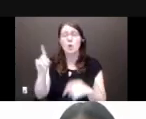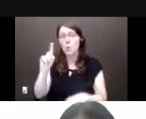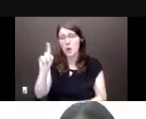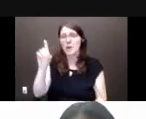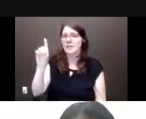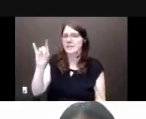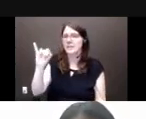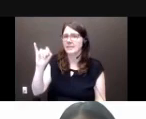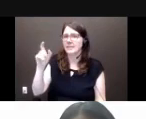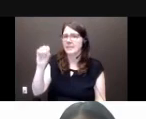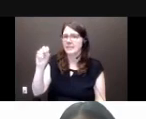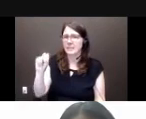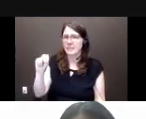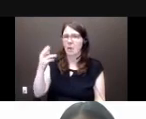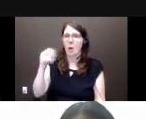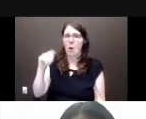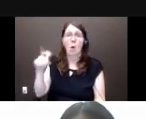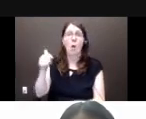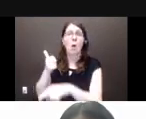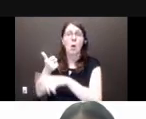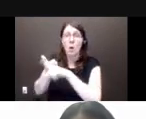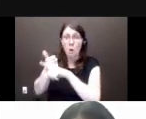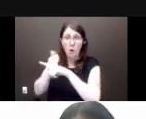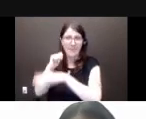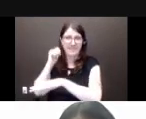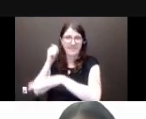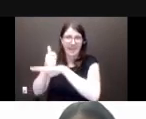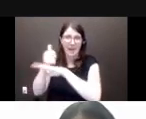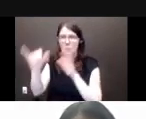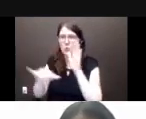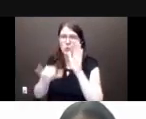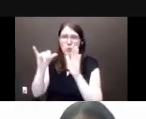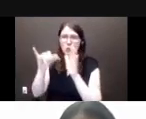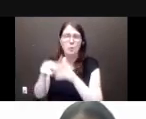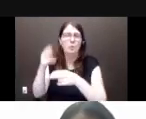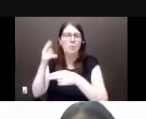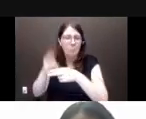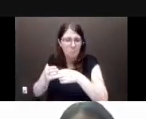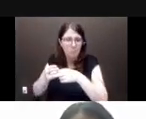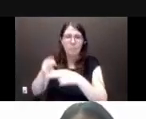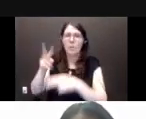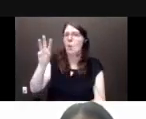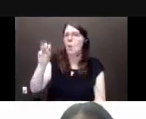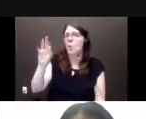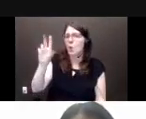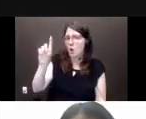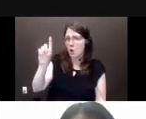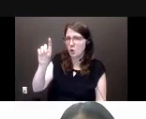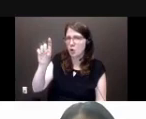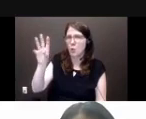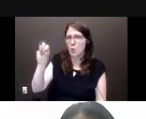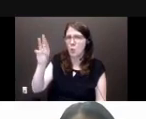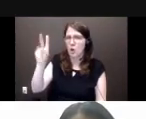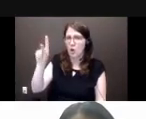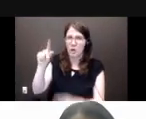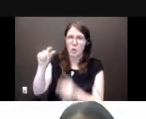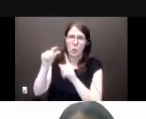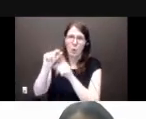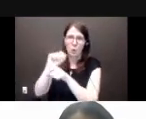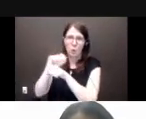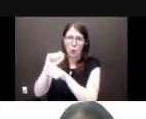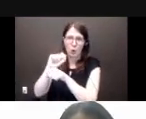that's what she's going to be talking about today with us here. And then from the Learning Place, which is in